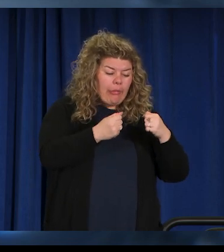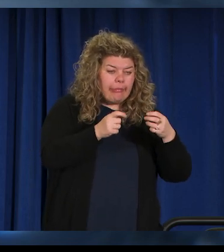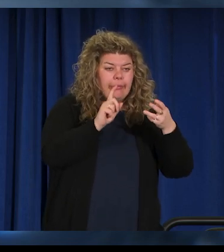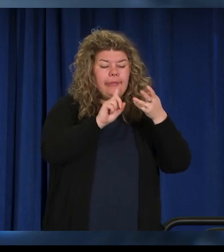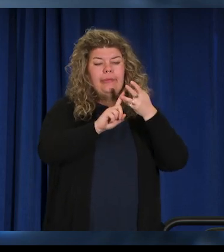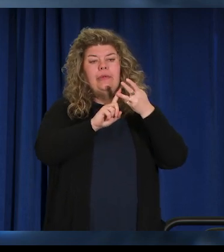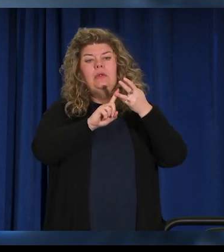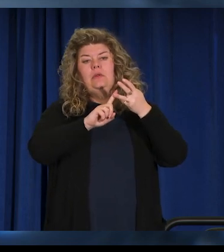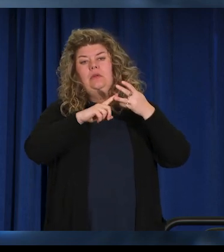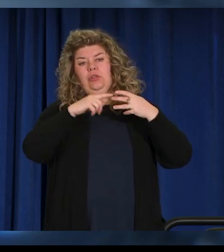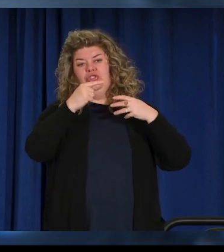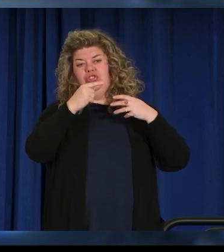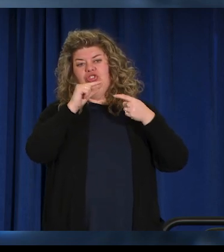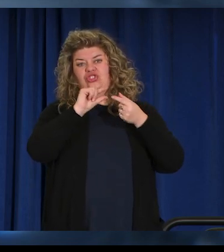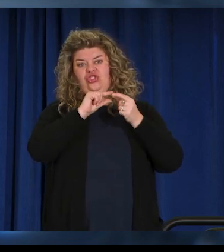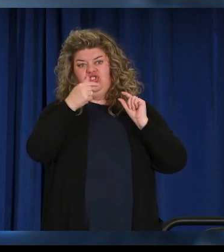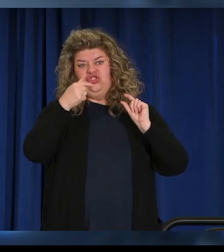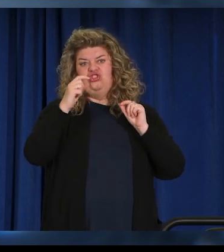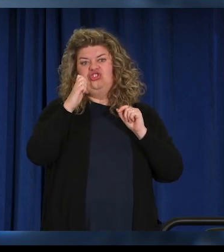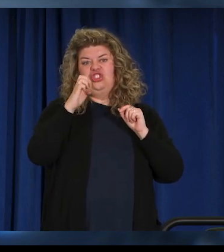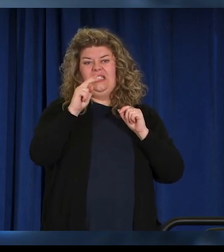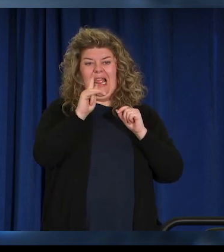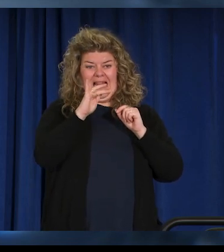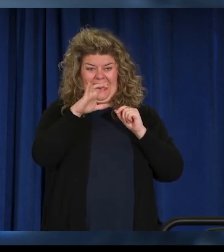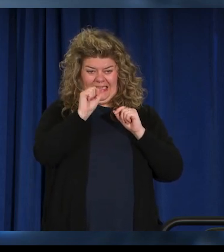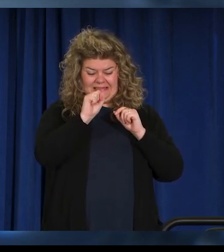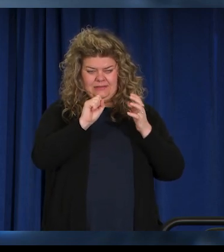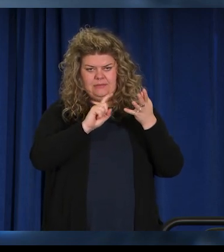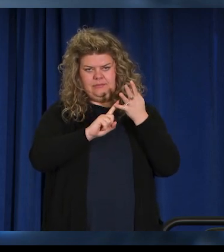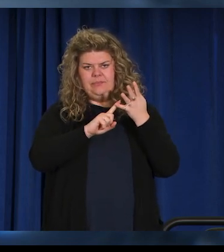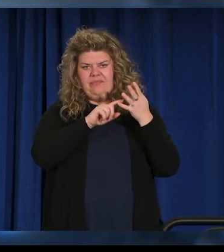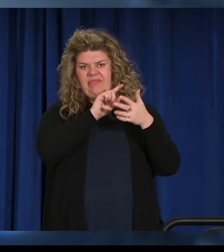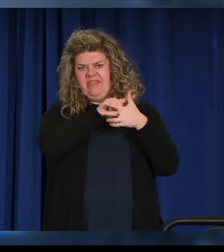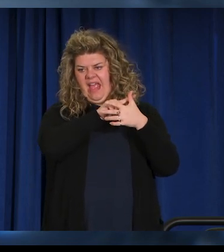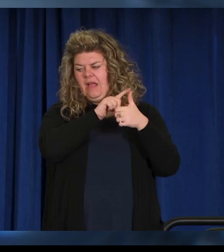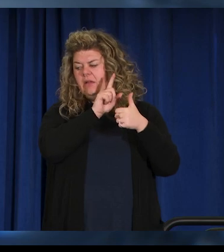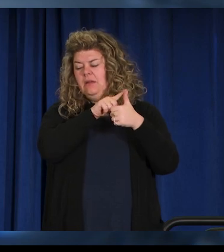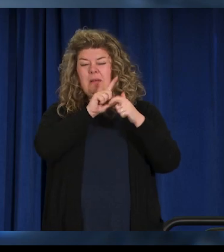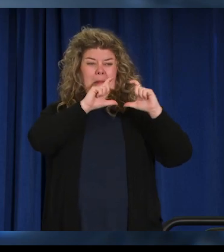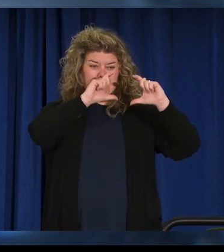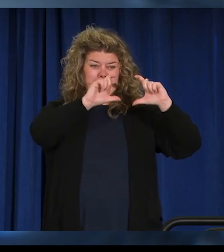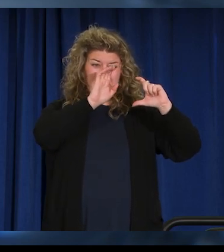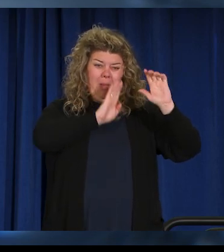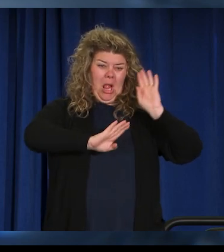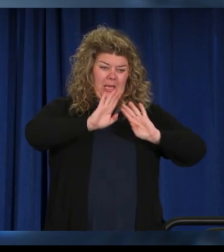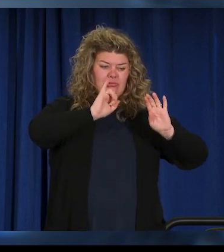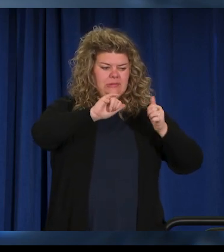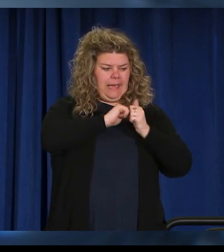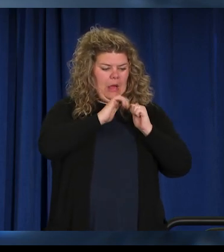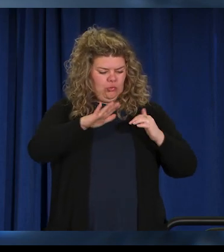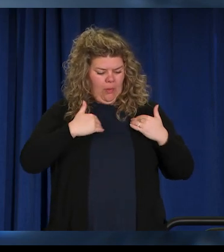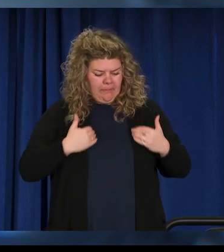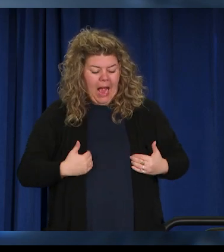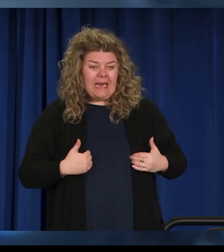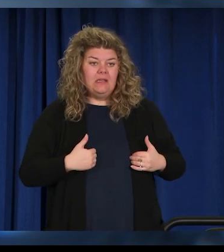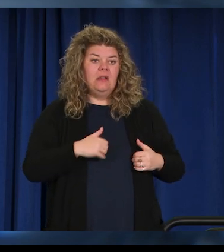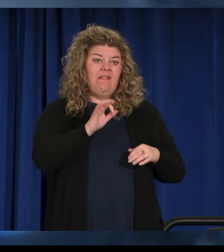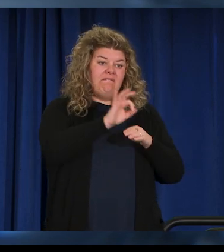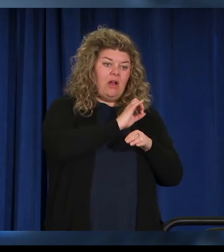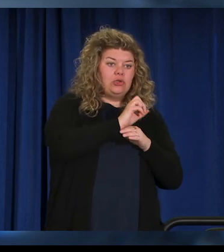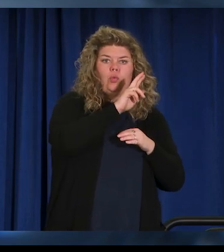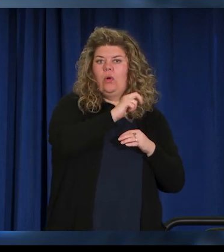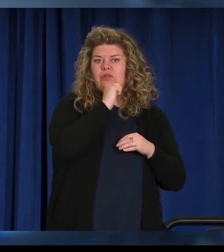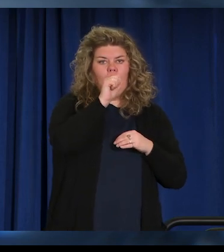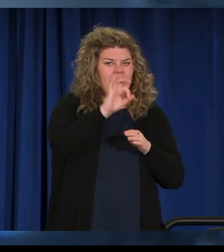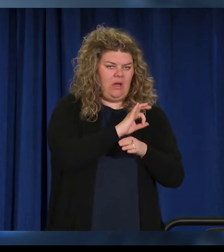genetics, and medication are listed. Biological factors are aspects of the way our bodies do or do not function,